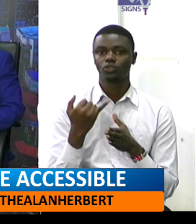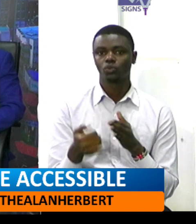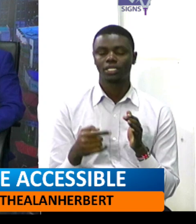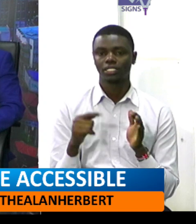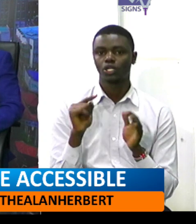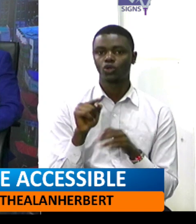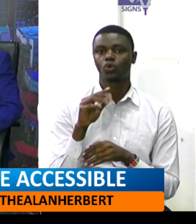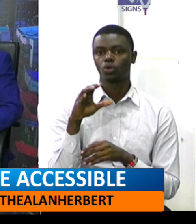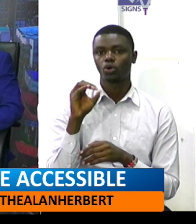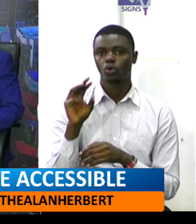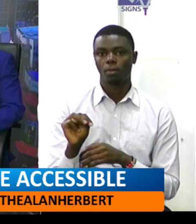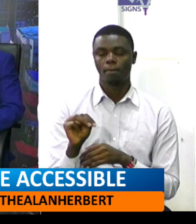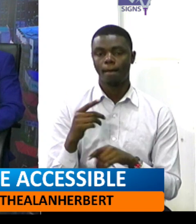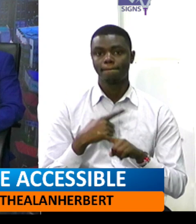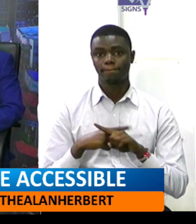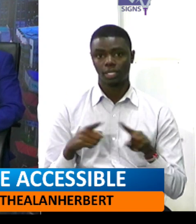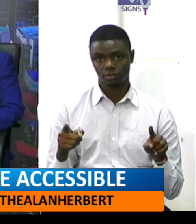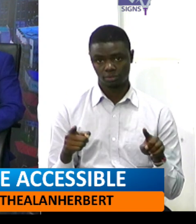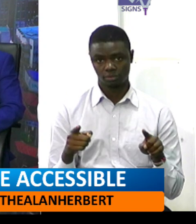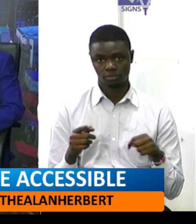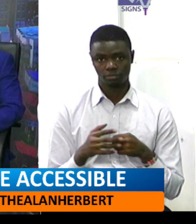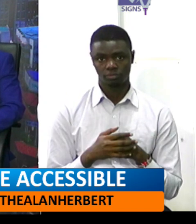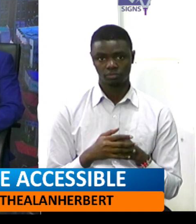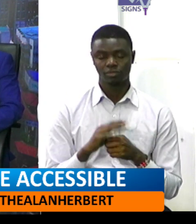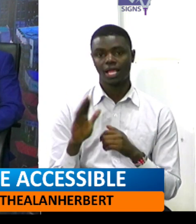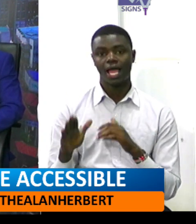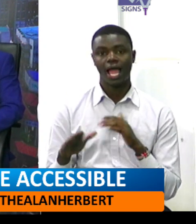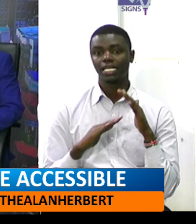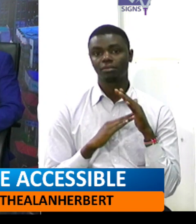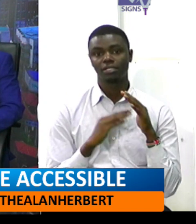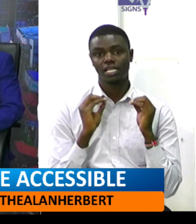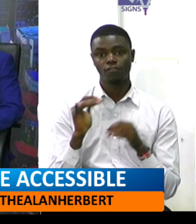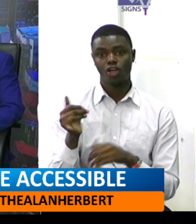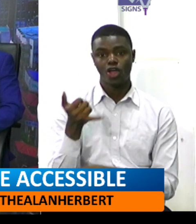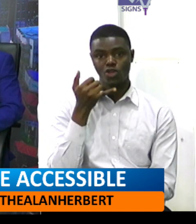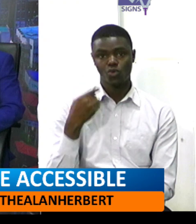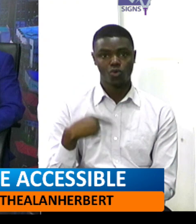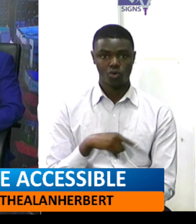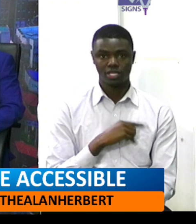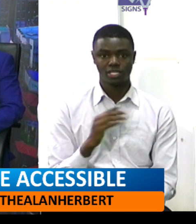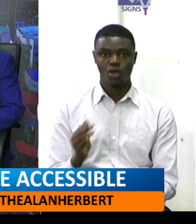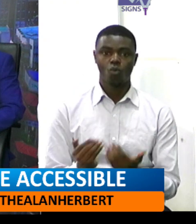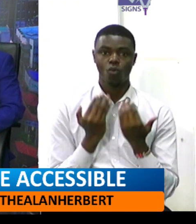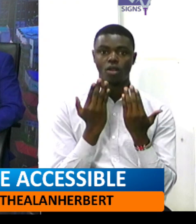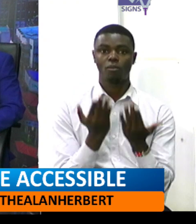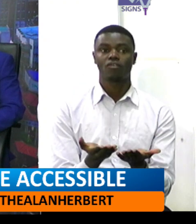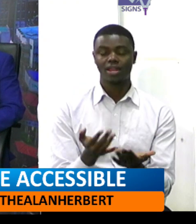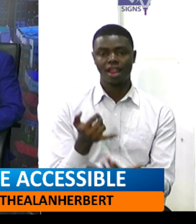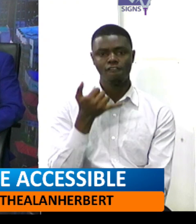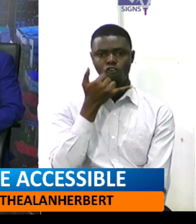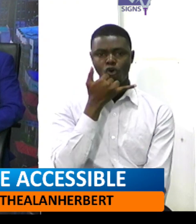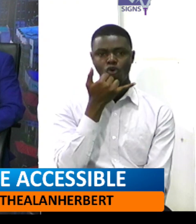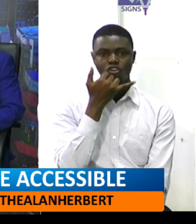jubileeinsurance.com. But ultimately, if you call us, we will provide. And this phone